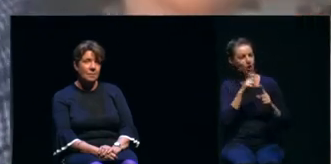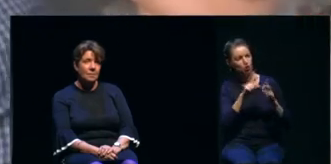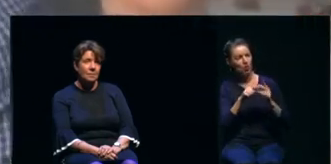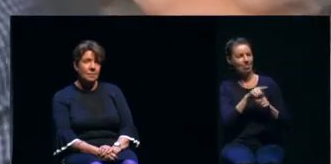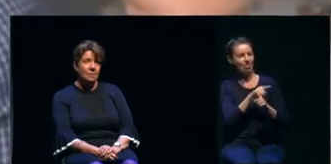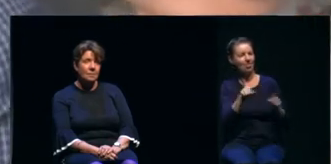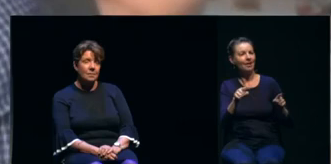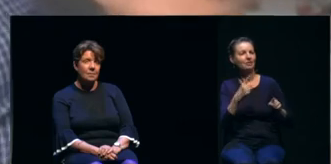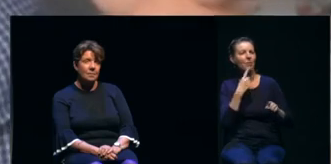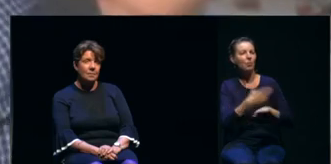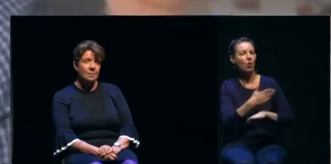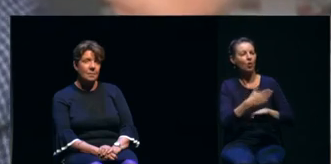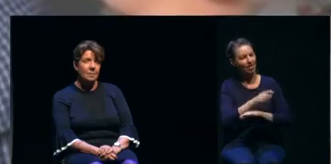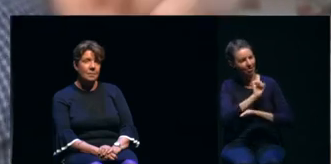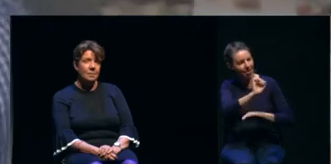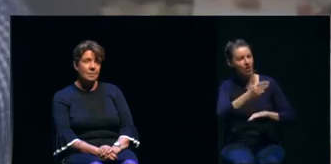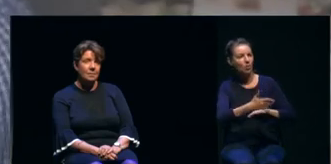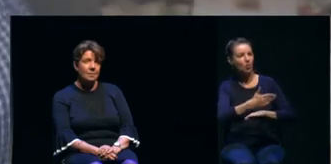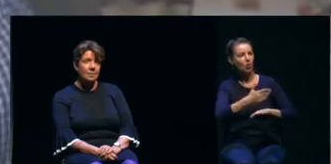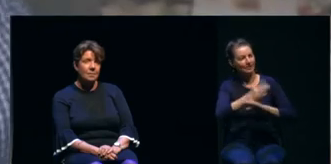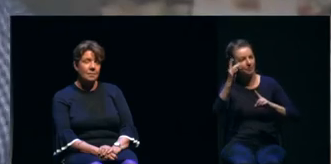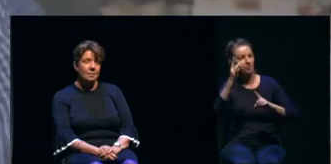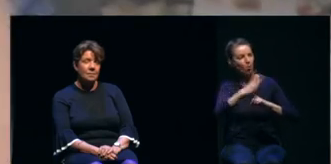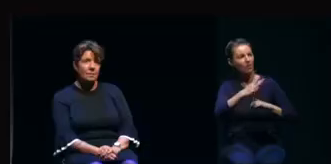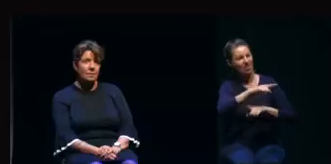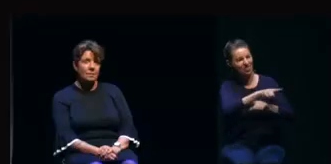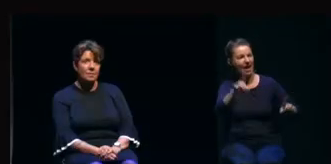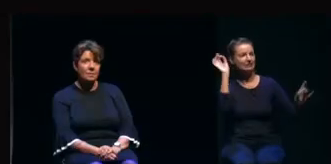stars. This work is important and we need to start talking about it.